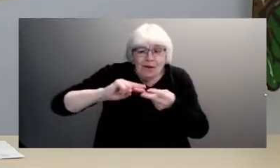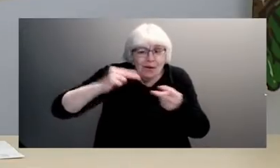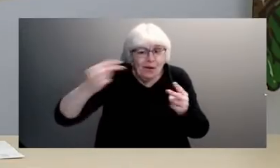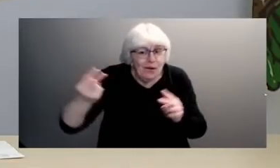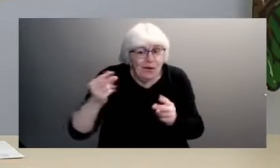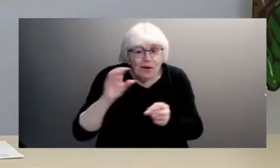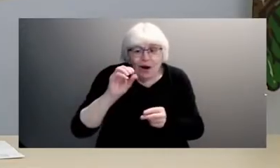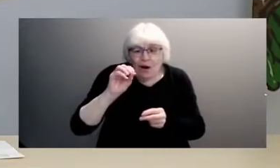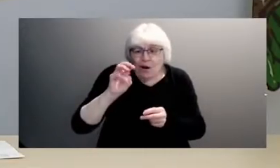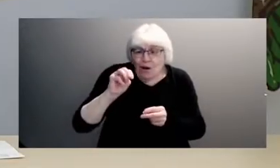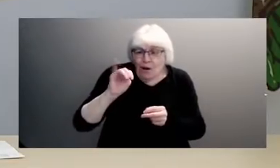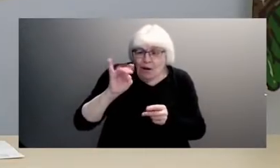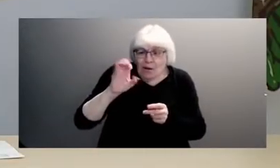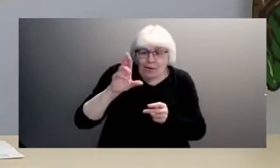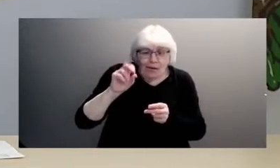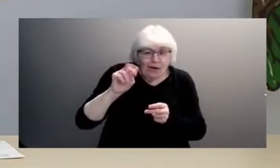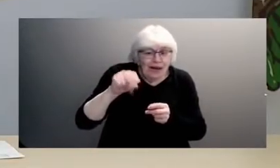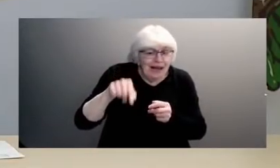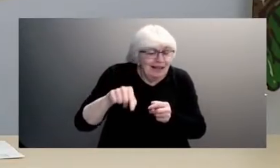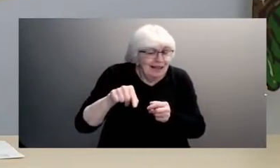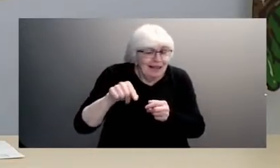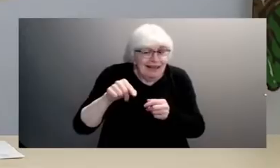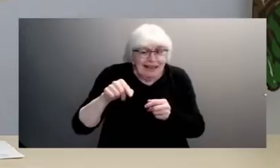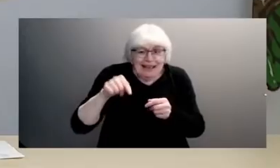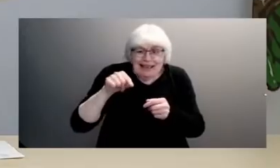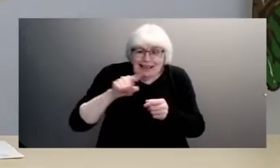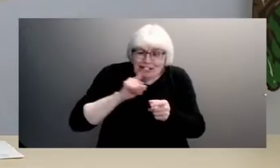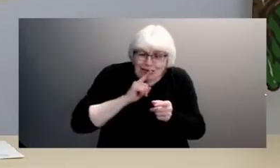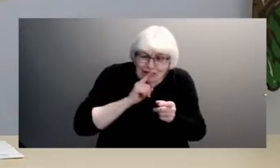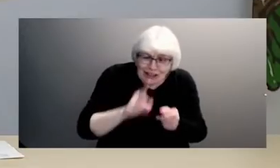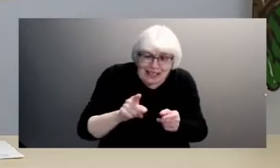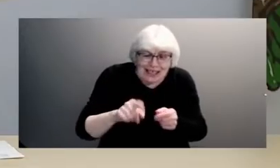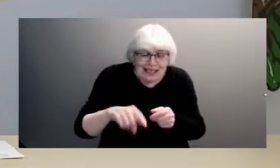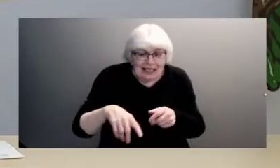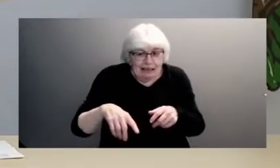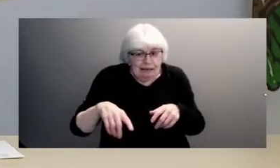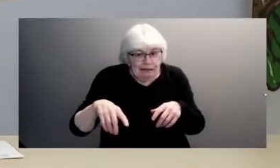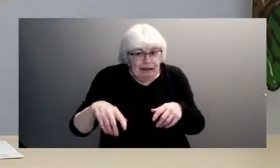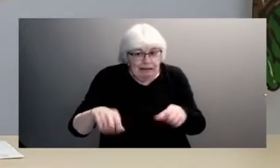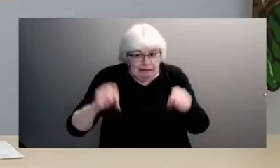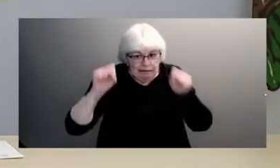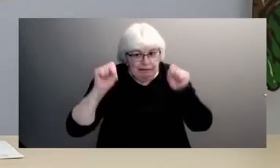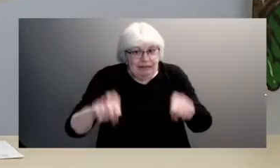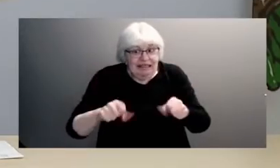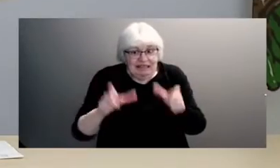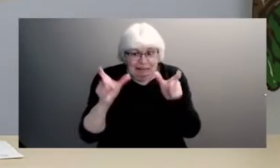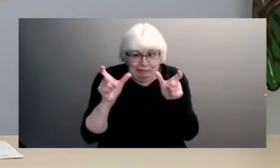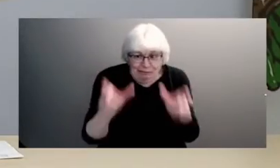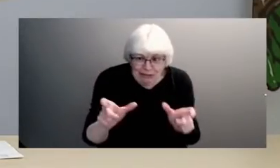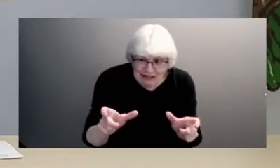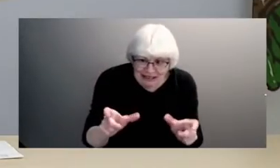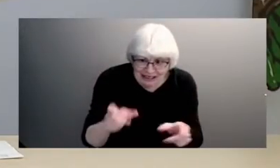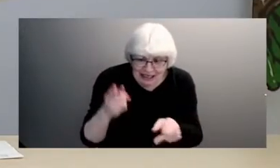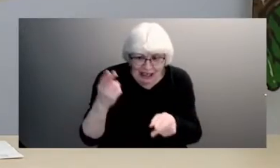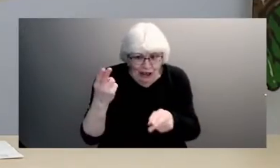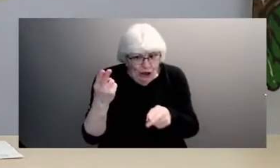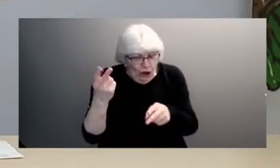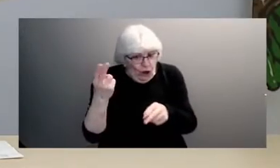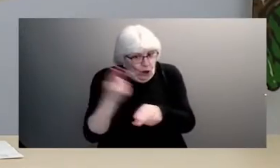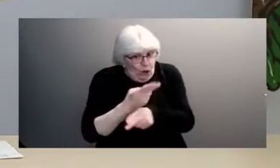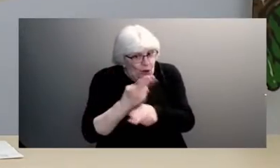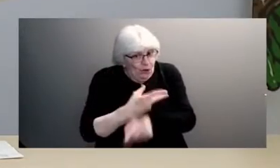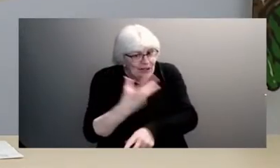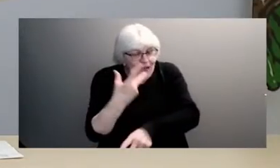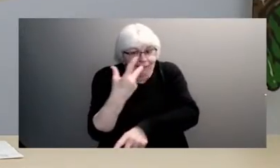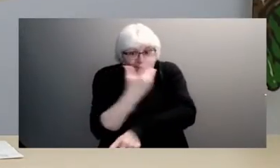in terms of how vaccines really can protect us against this particular variant. And I just had a quick question about